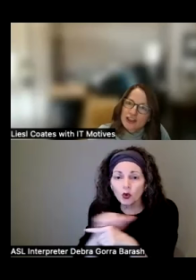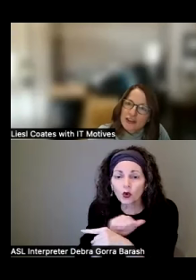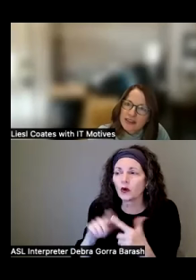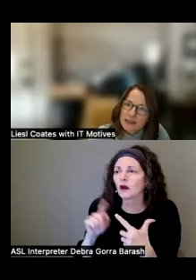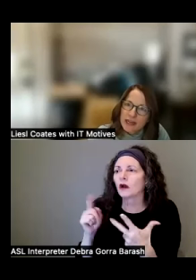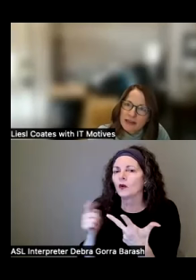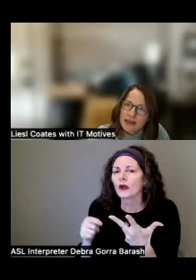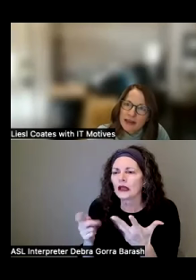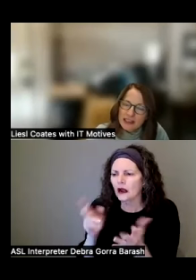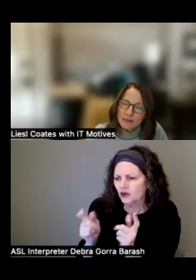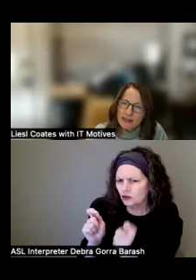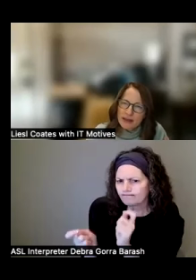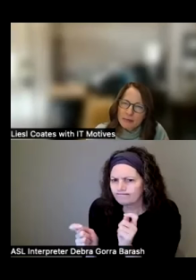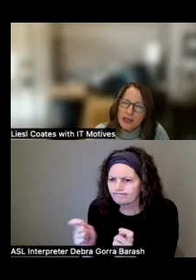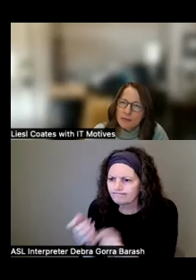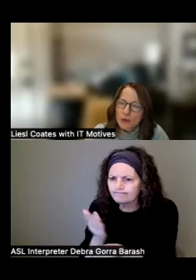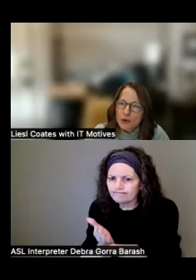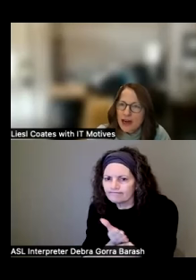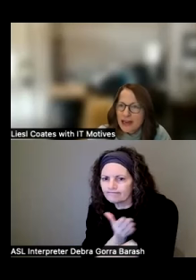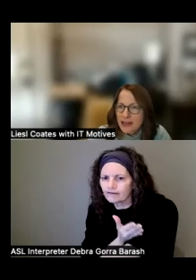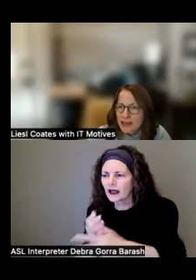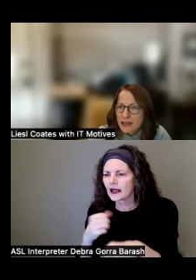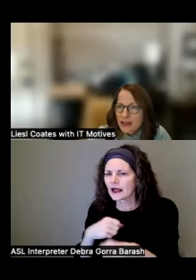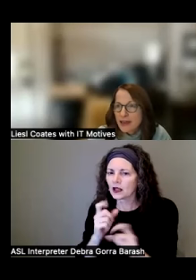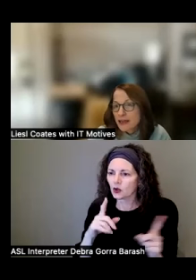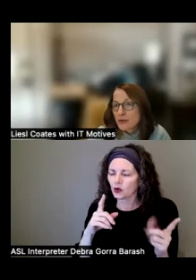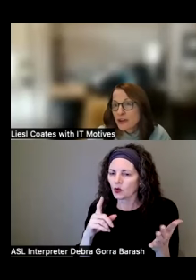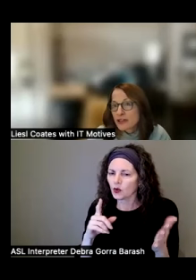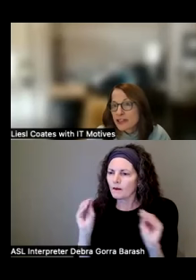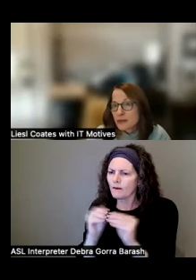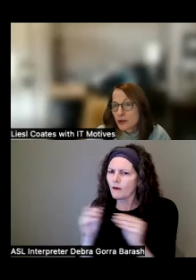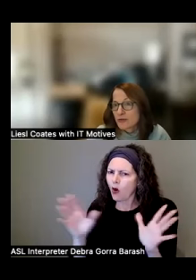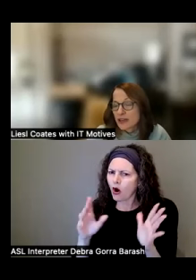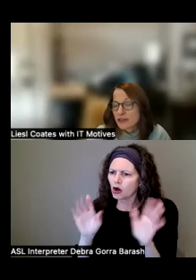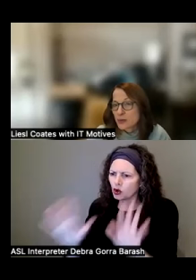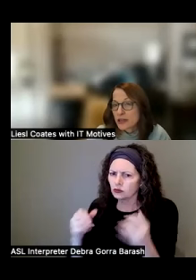to change things to make them more highlighted, and their